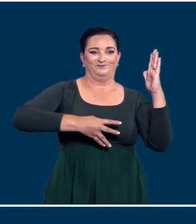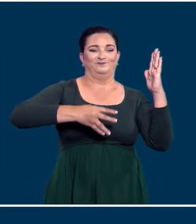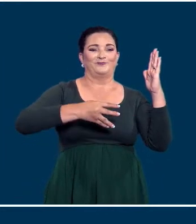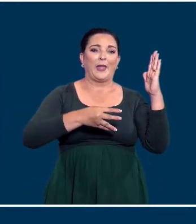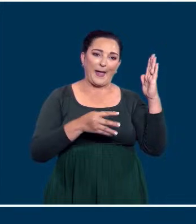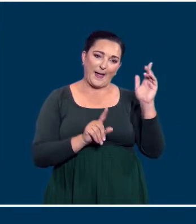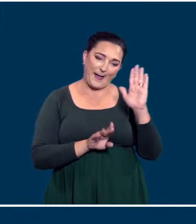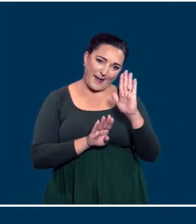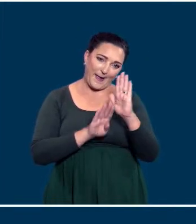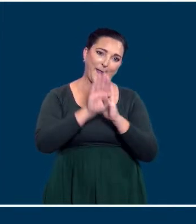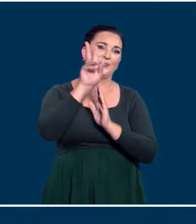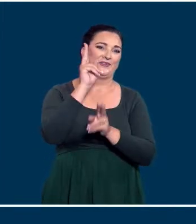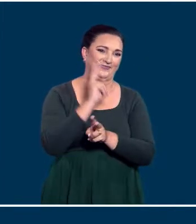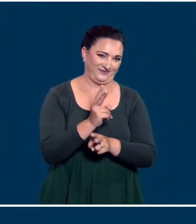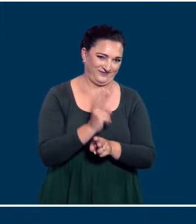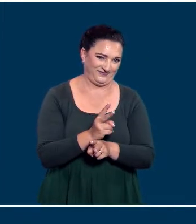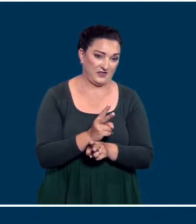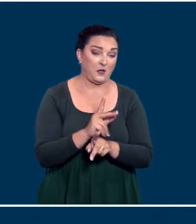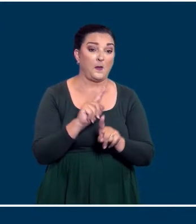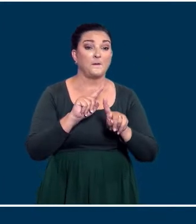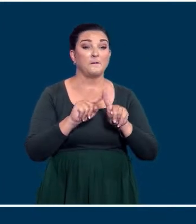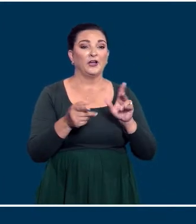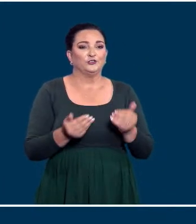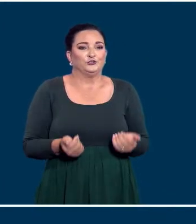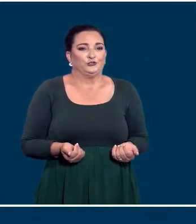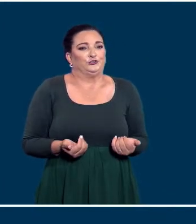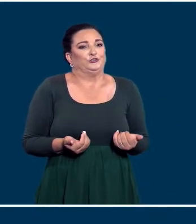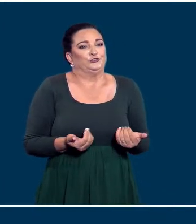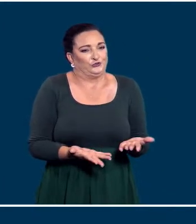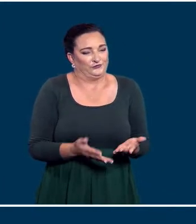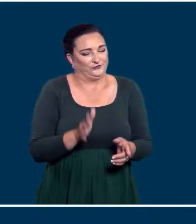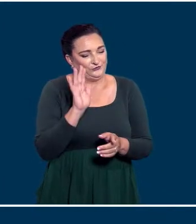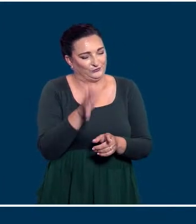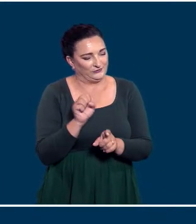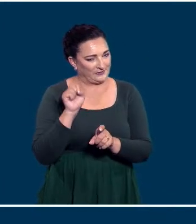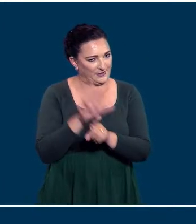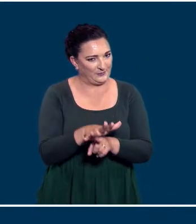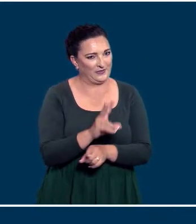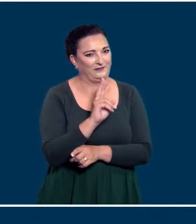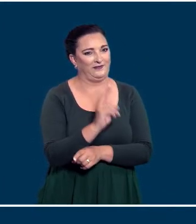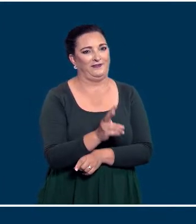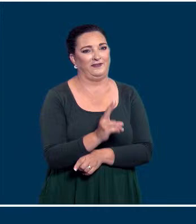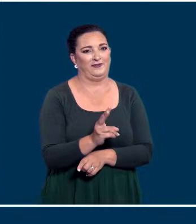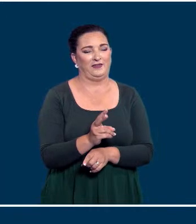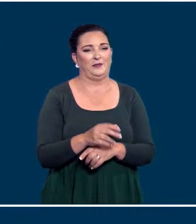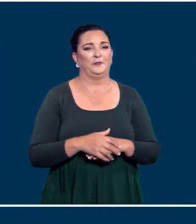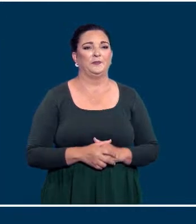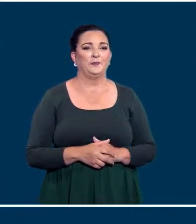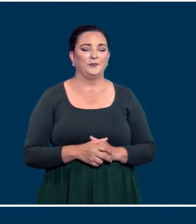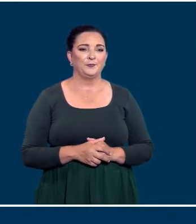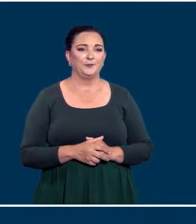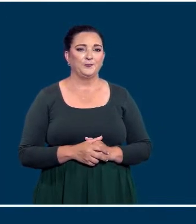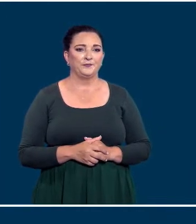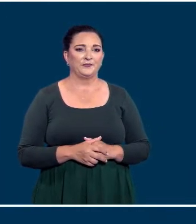again, whereas services tend to be impacted by exchange rates with a bit more of a lag, and that's the red.